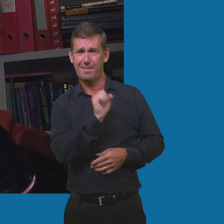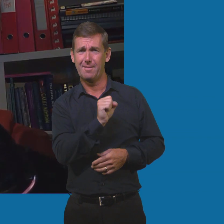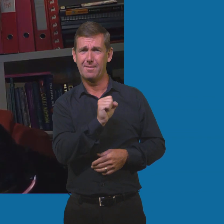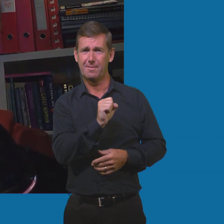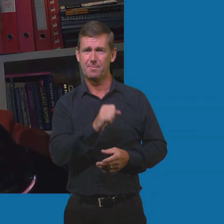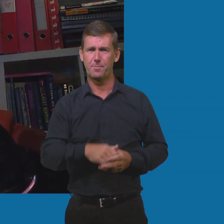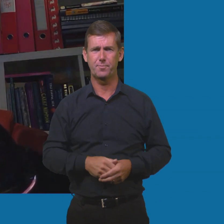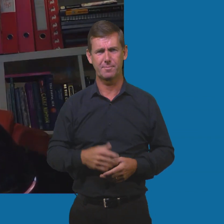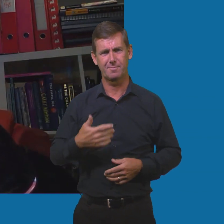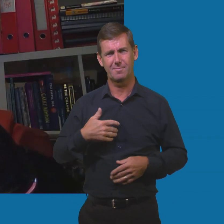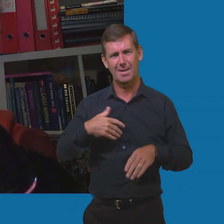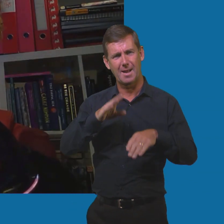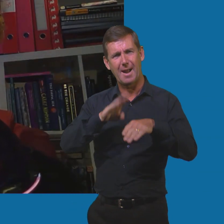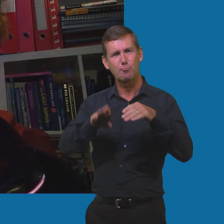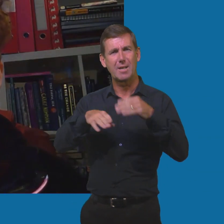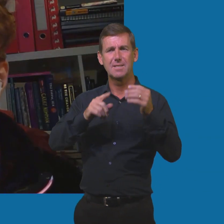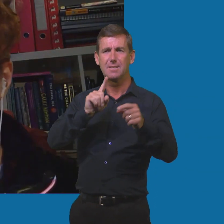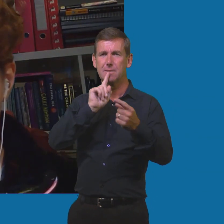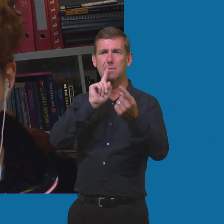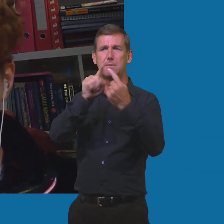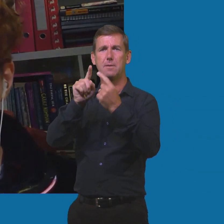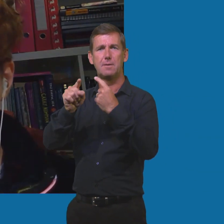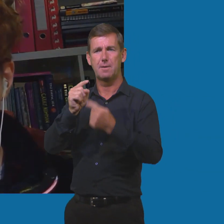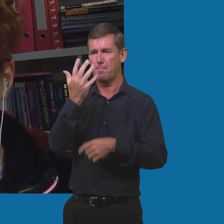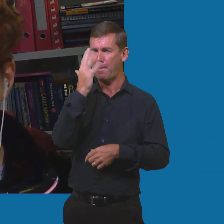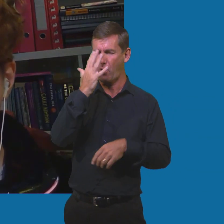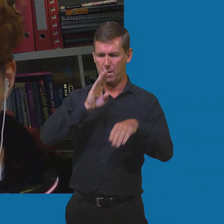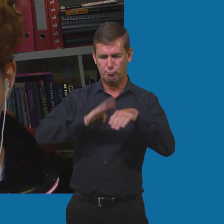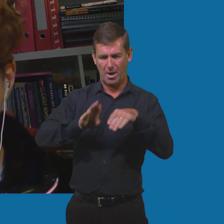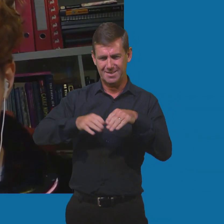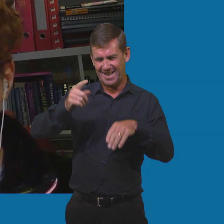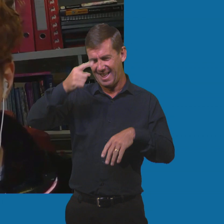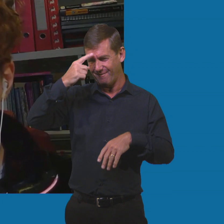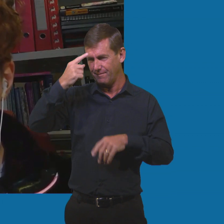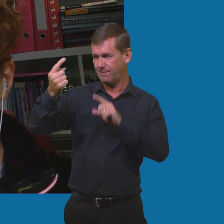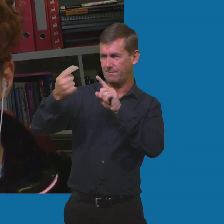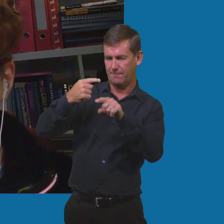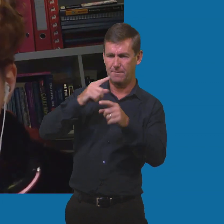little comebacks in the mirror ahead of time because I'm not very witty.